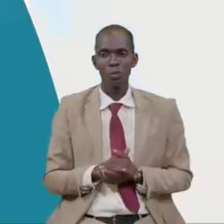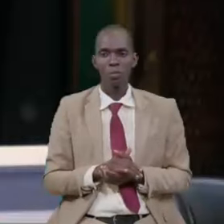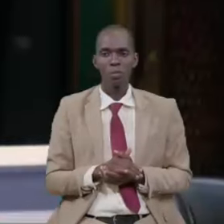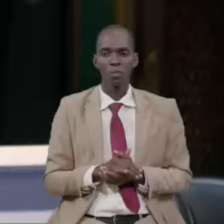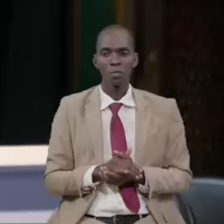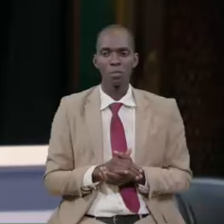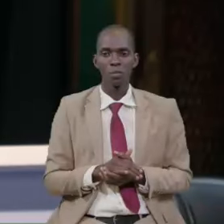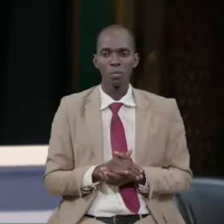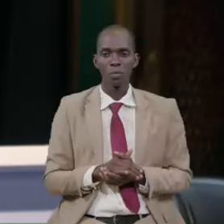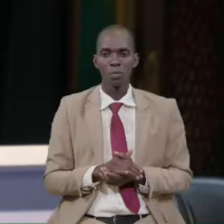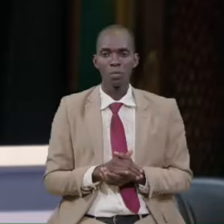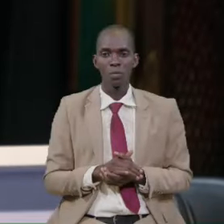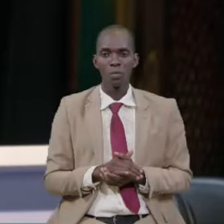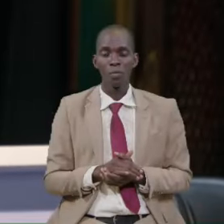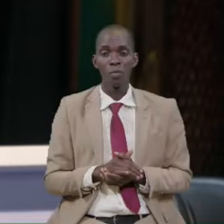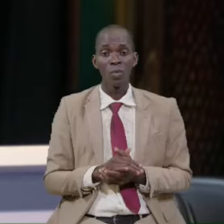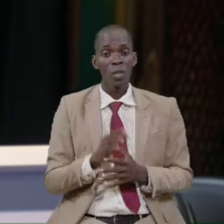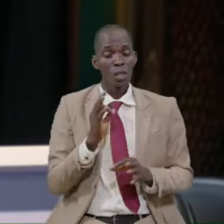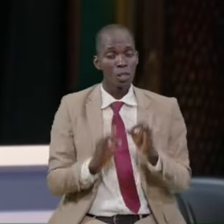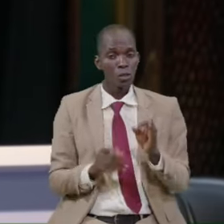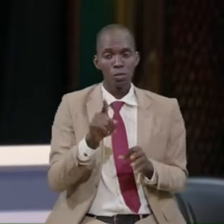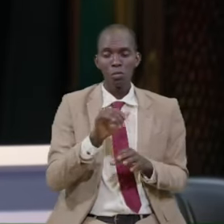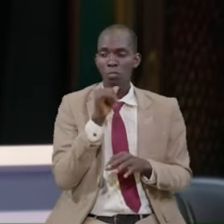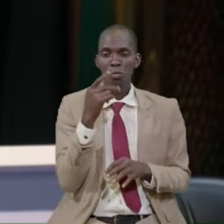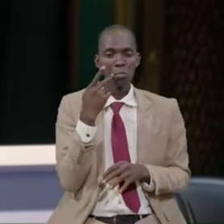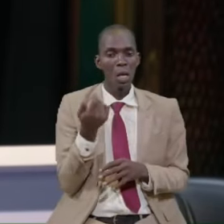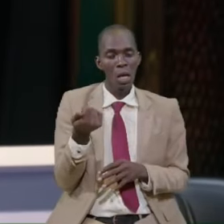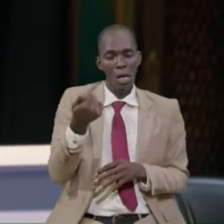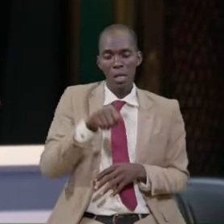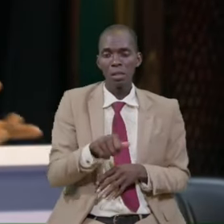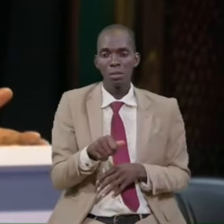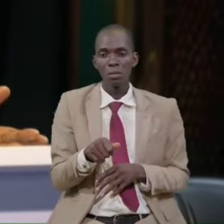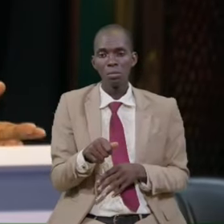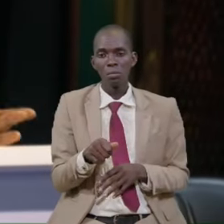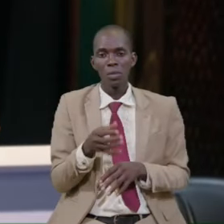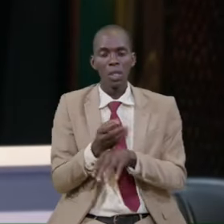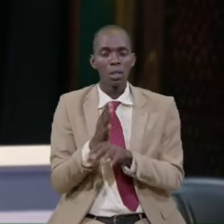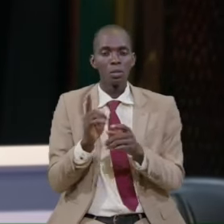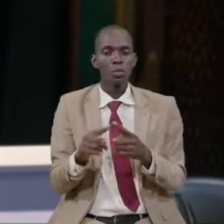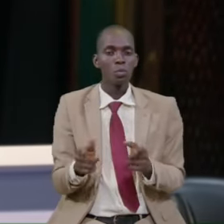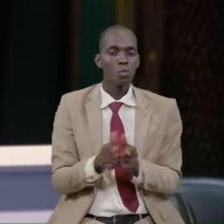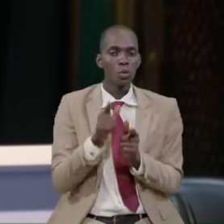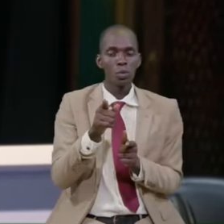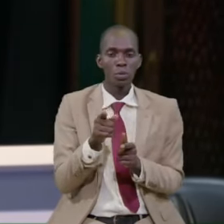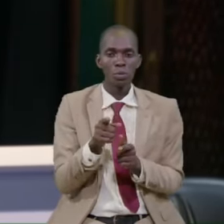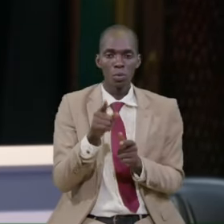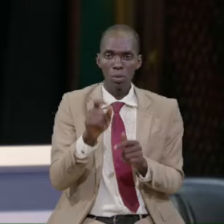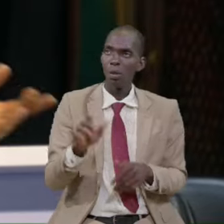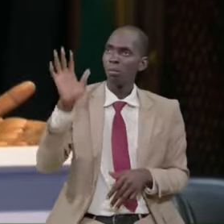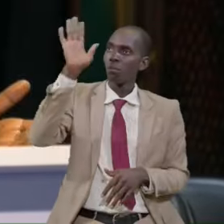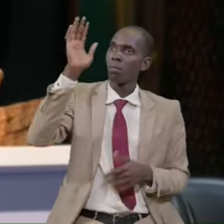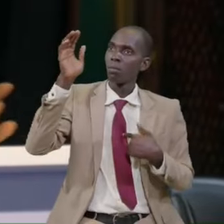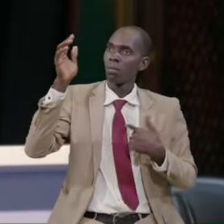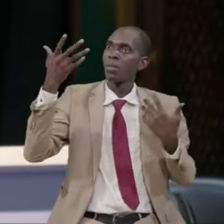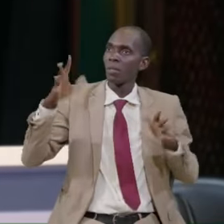If they have not attended to you, beckon on them and said, I've given my life to Christ. I'll receive